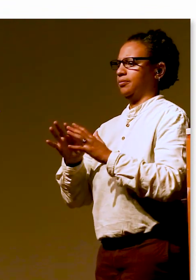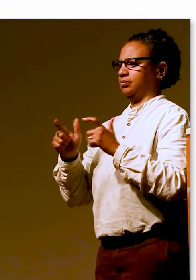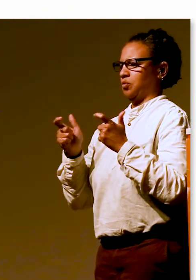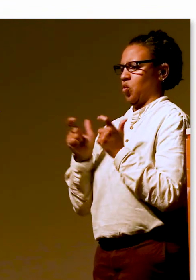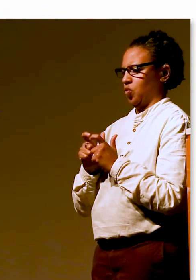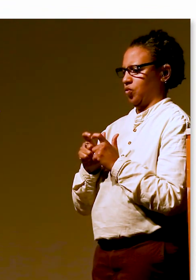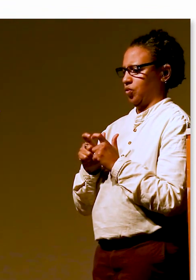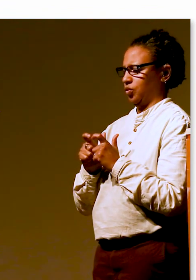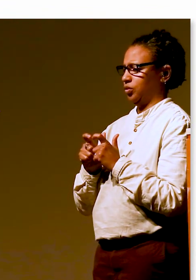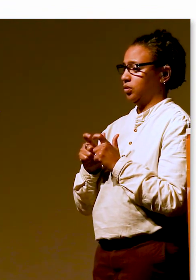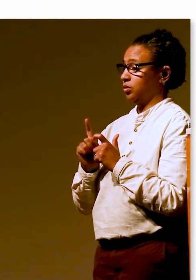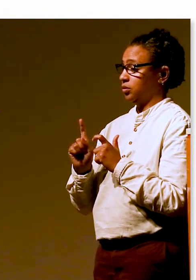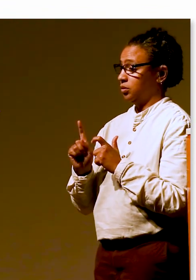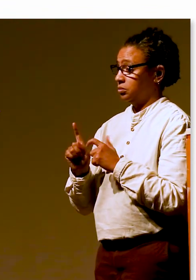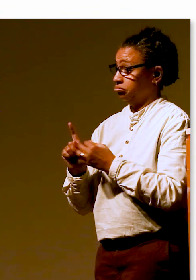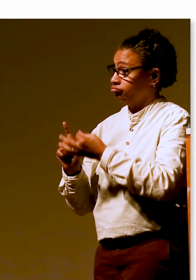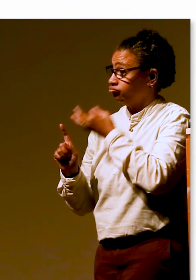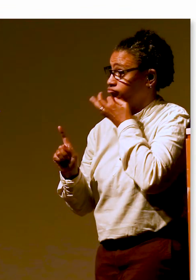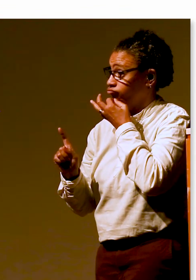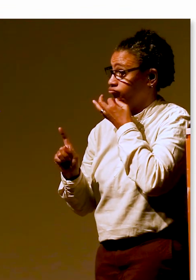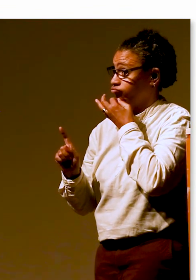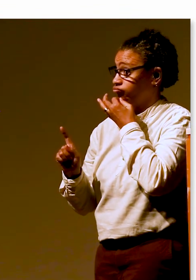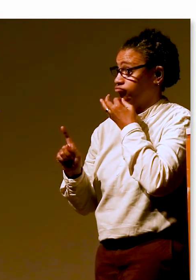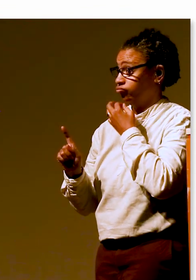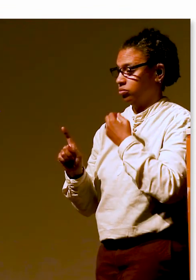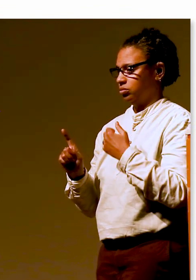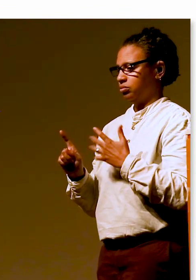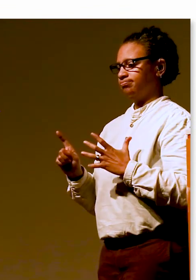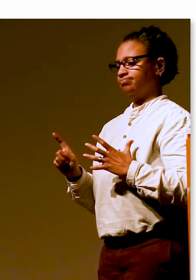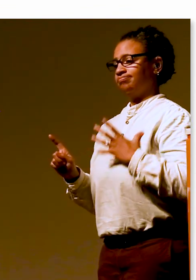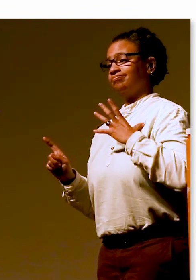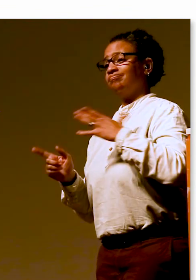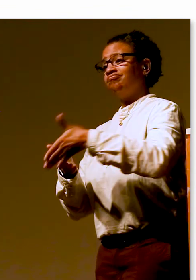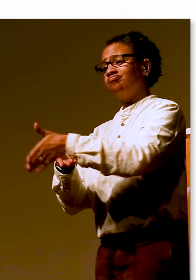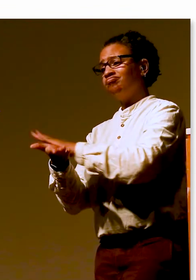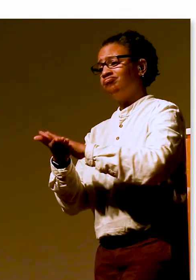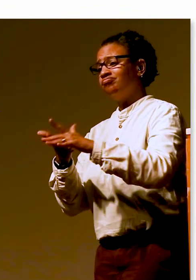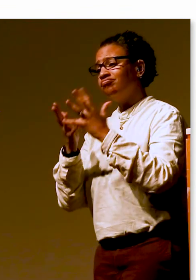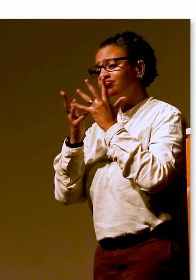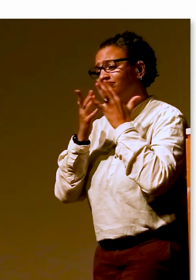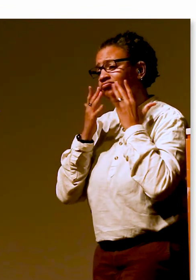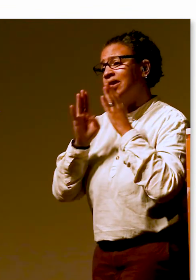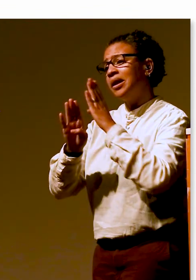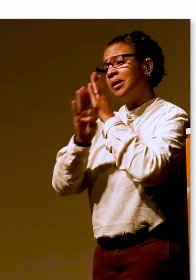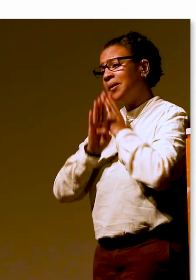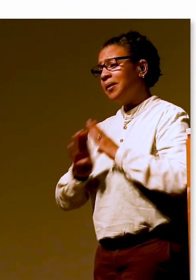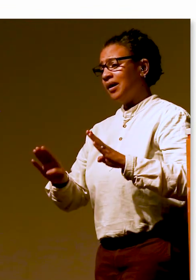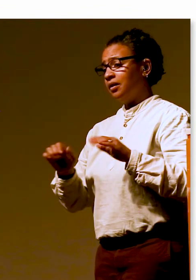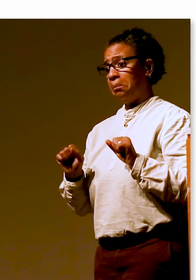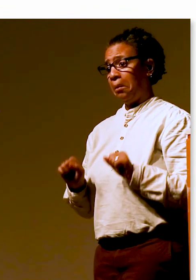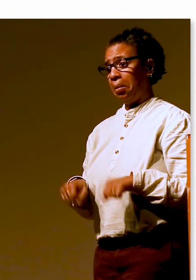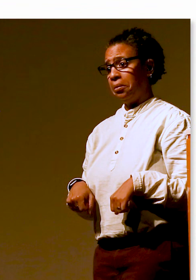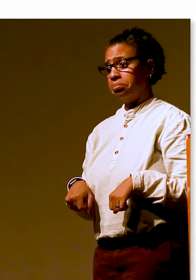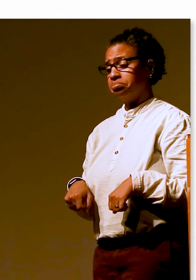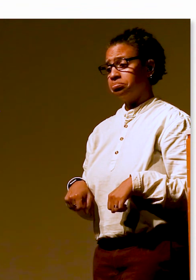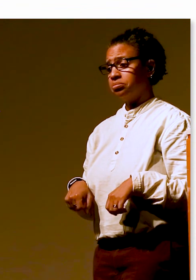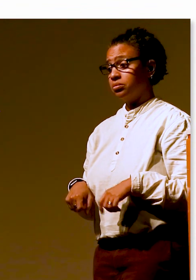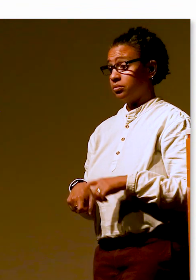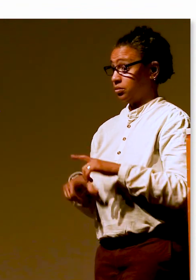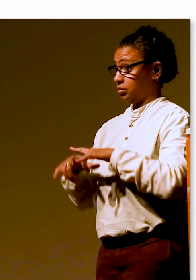gotten really good at it, at being really polite and really quiet, and then also in many ways I'm very bad at